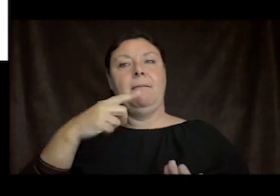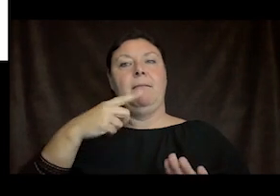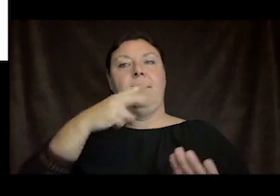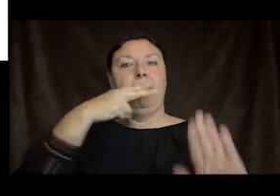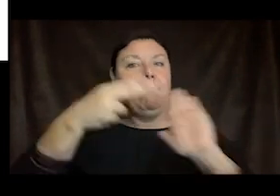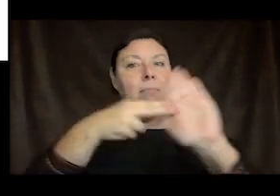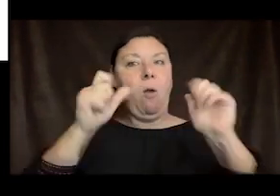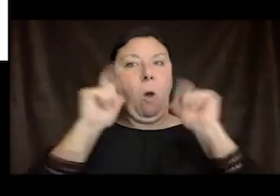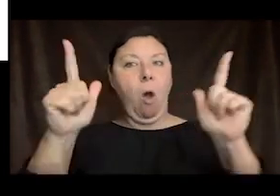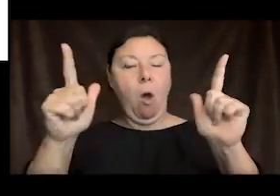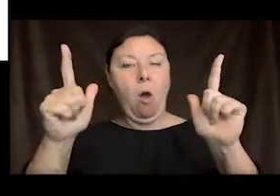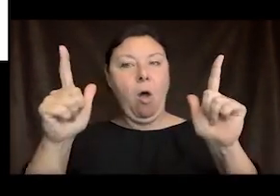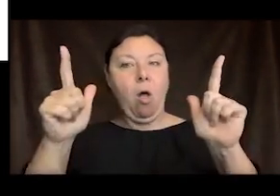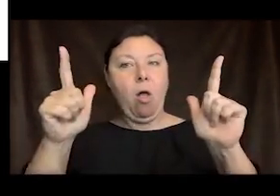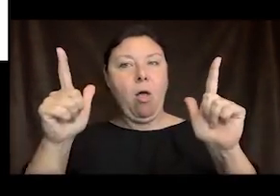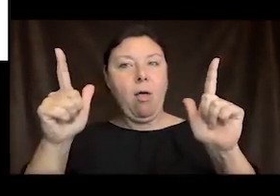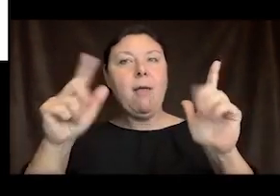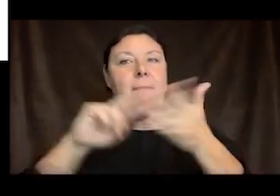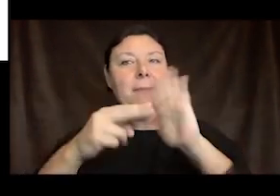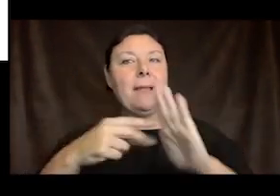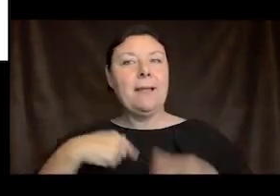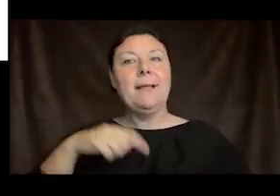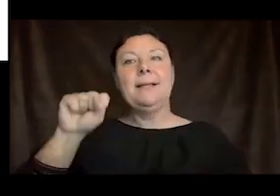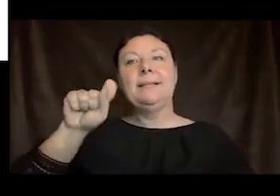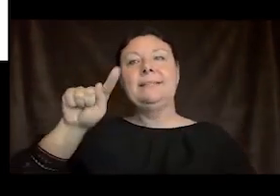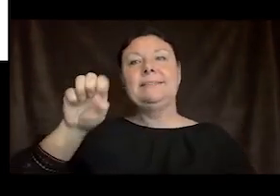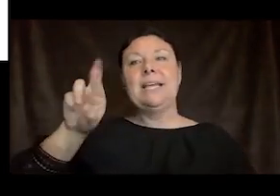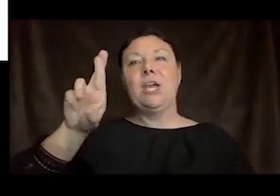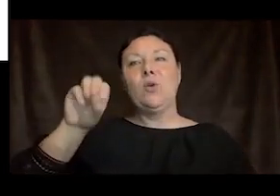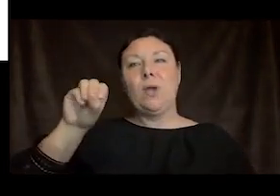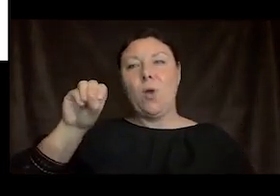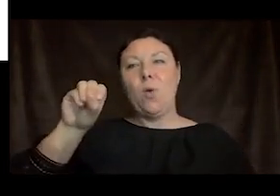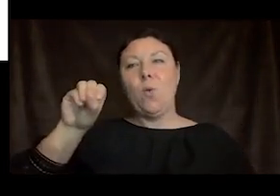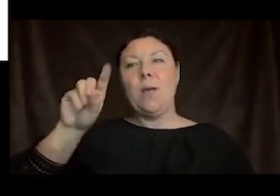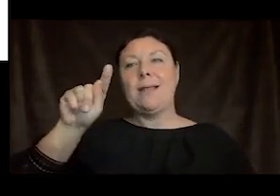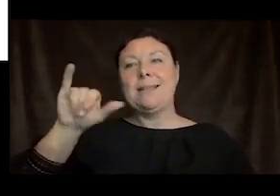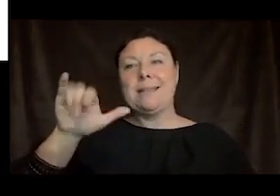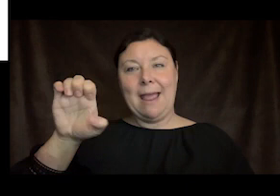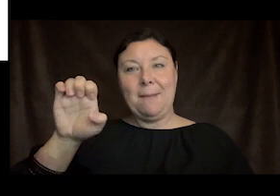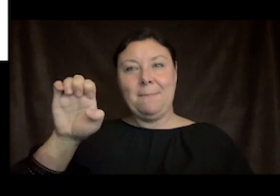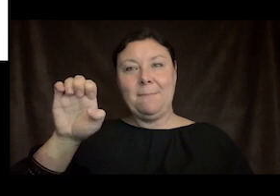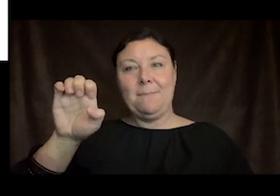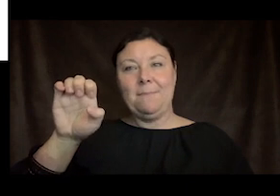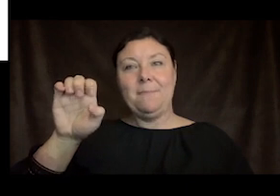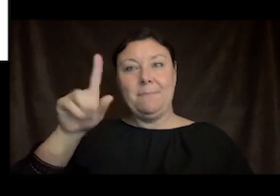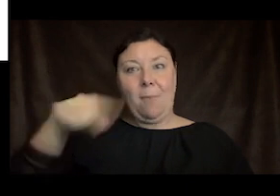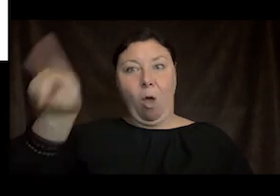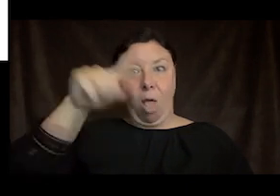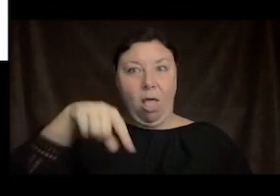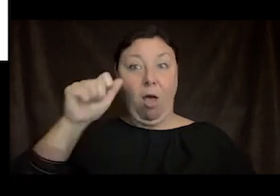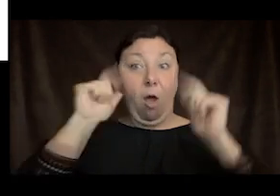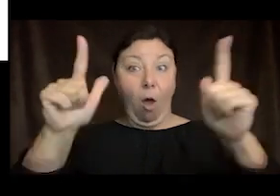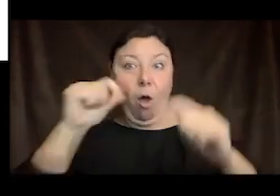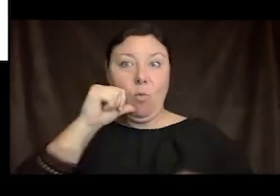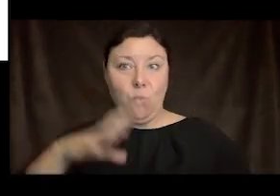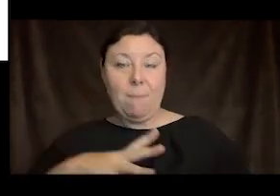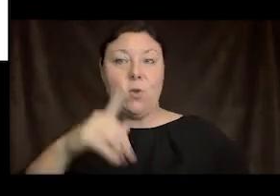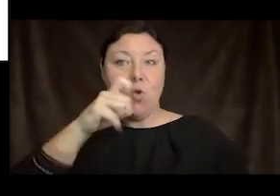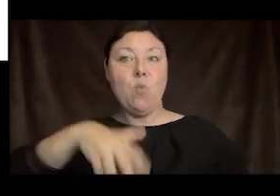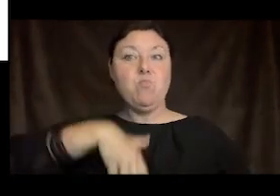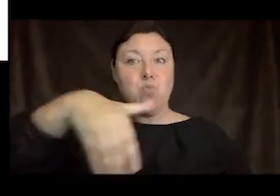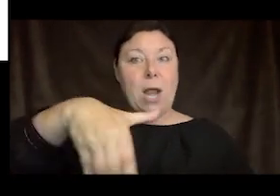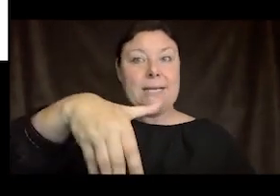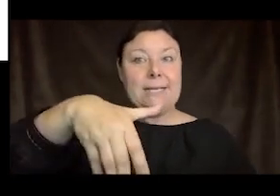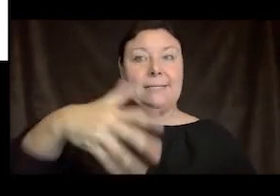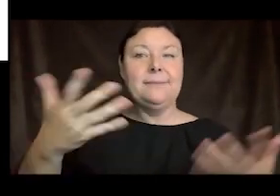someone who's an expectant mother, I won't just assume that she wants a plate of pickles. And because I can't cook, that probably would be all she'd